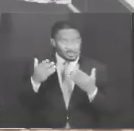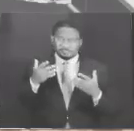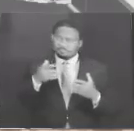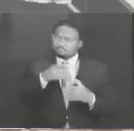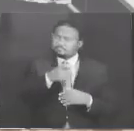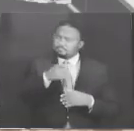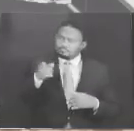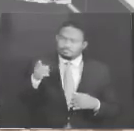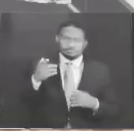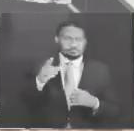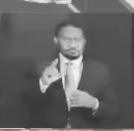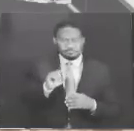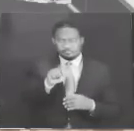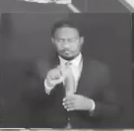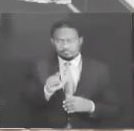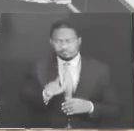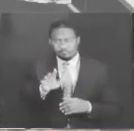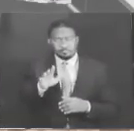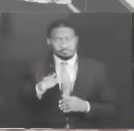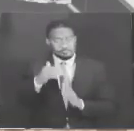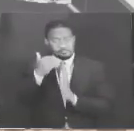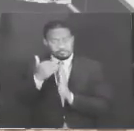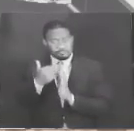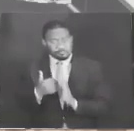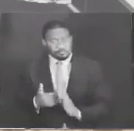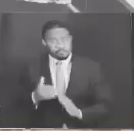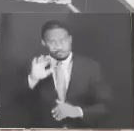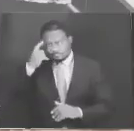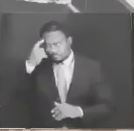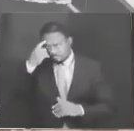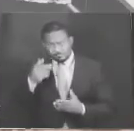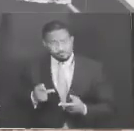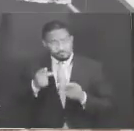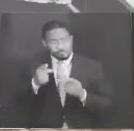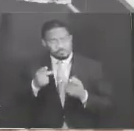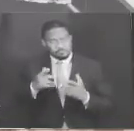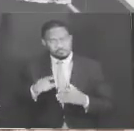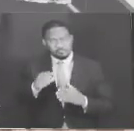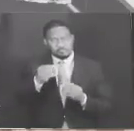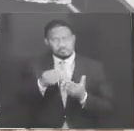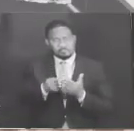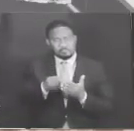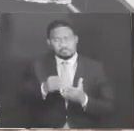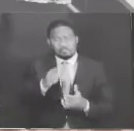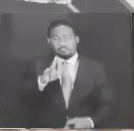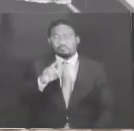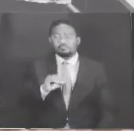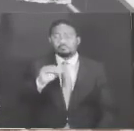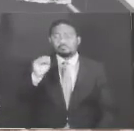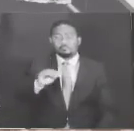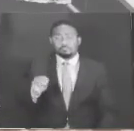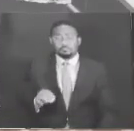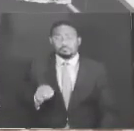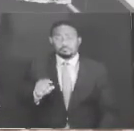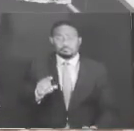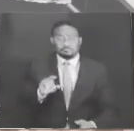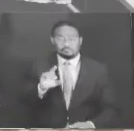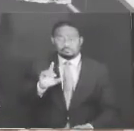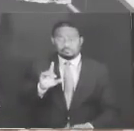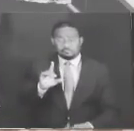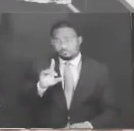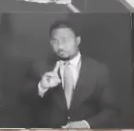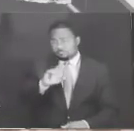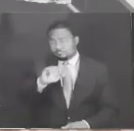of the 2025 budget, government proposal to ensure that a minimum of 80% of allocated district assembly common